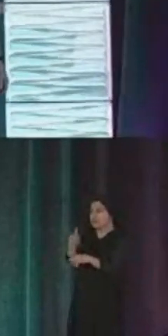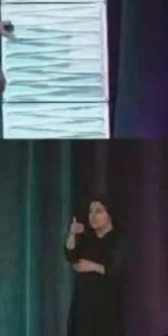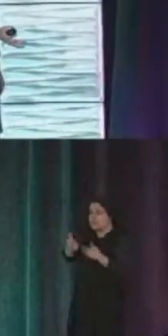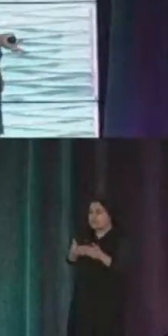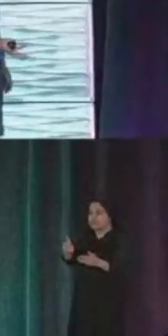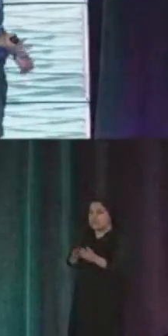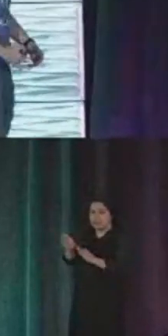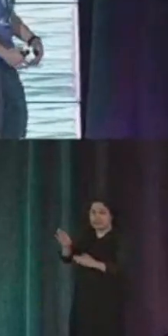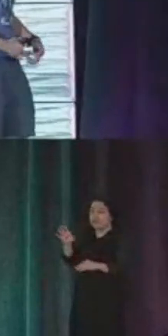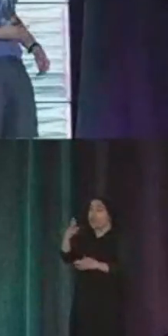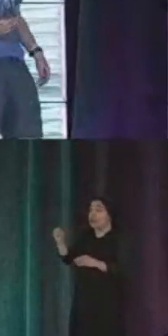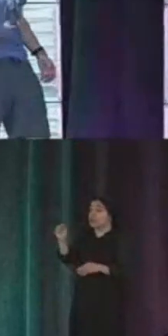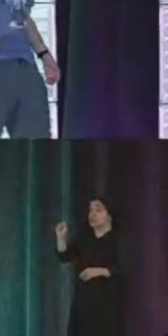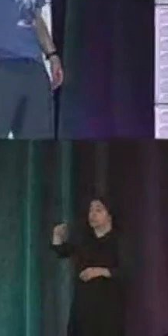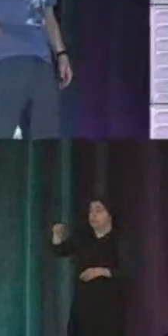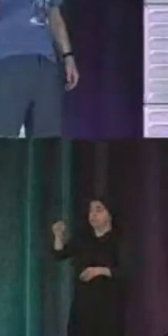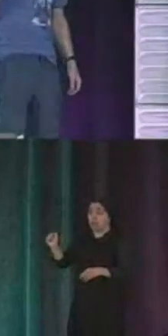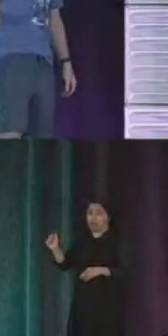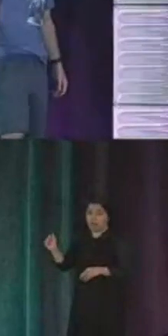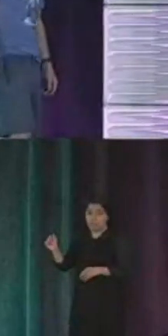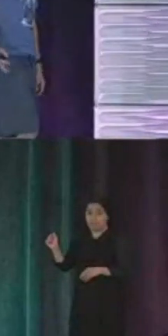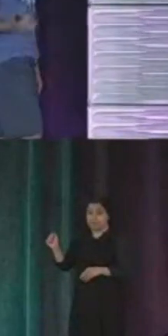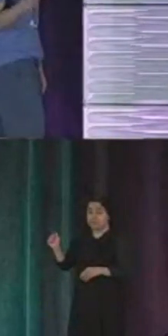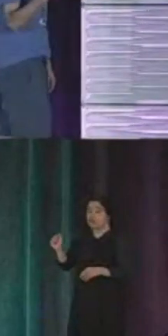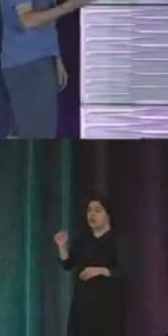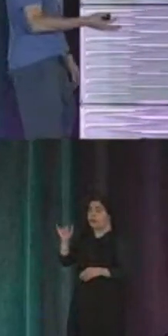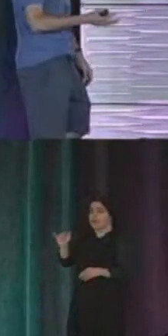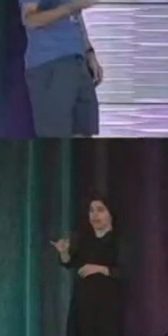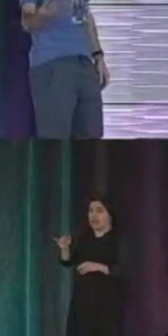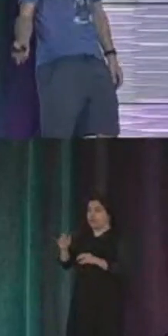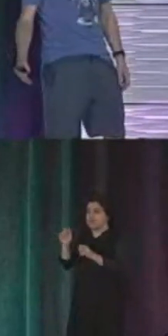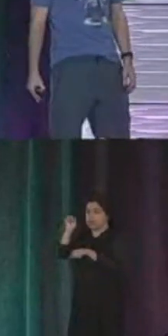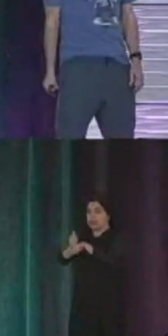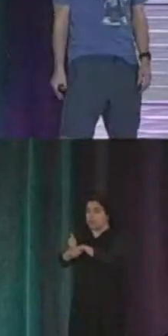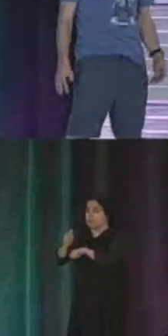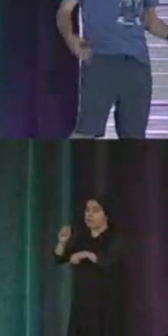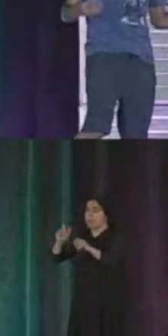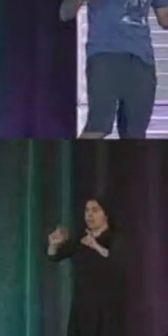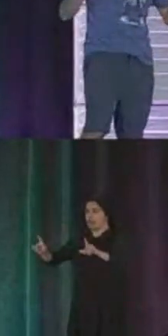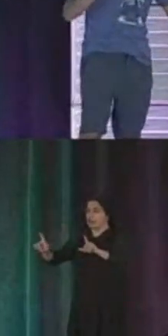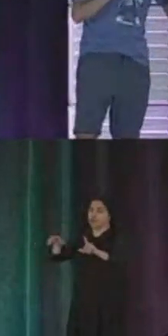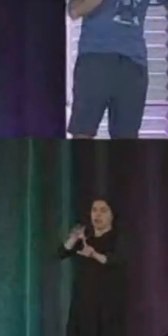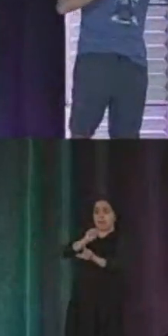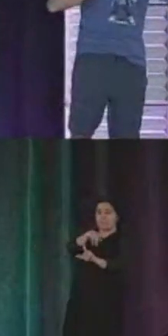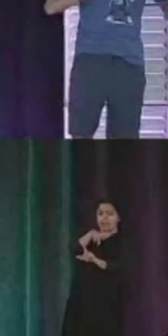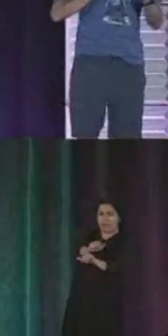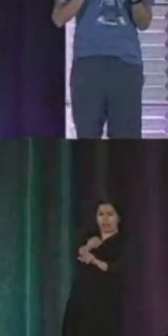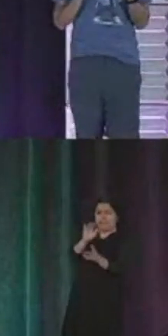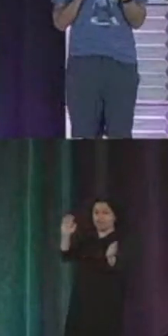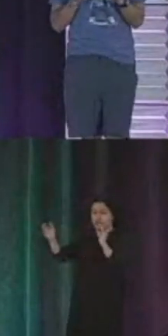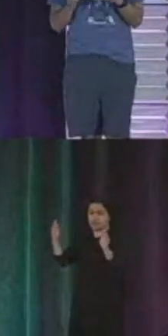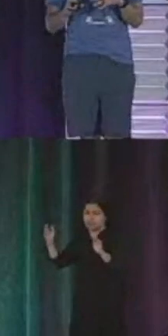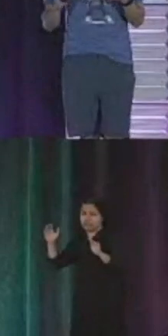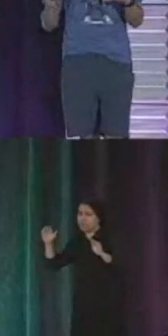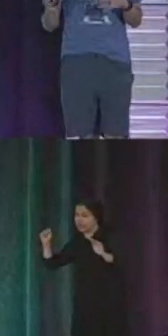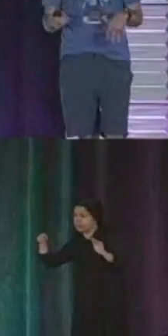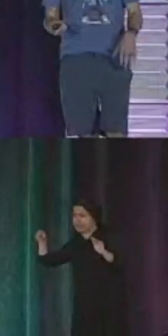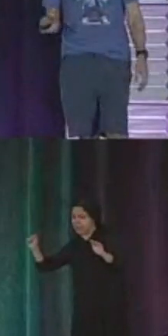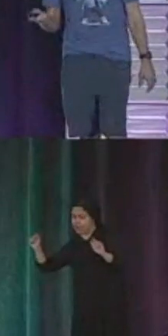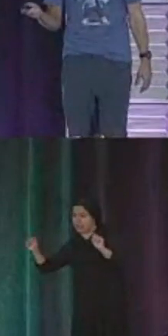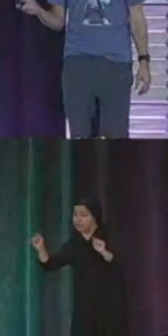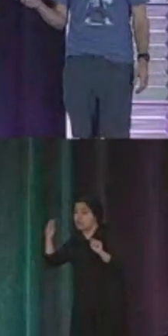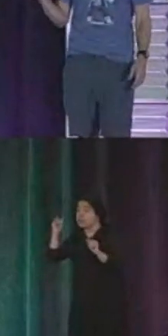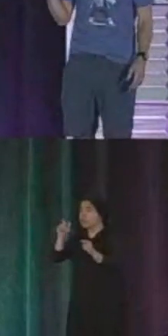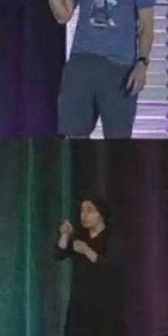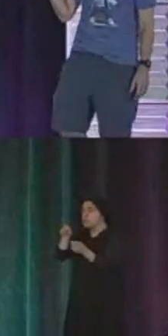And SPAs, this is when we came up with these monikers of MPA versus SPA, because like there's a unique architecture there with a SPA,